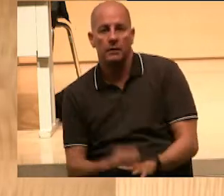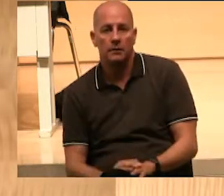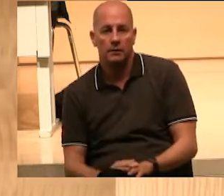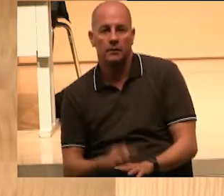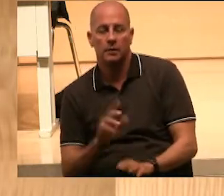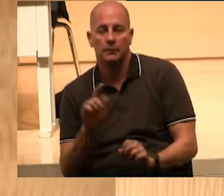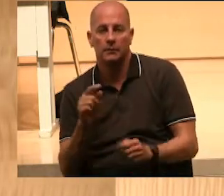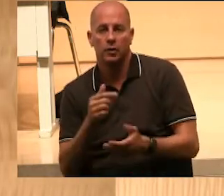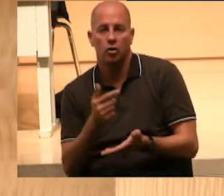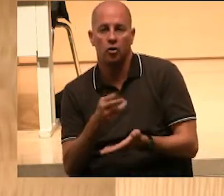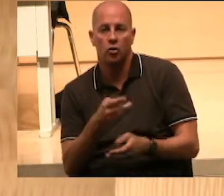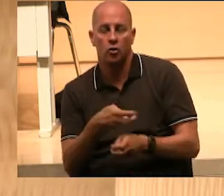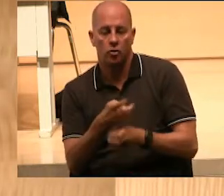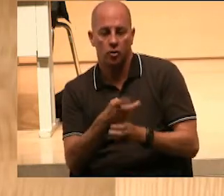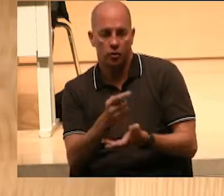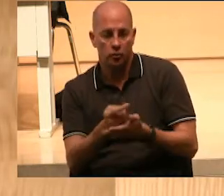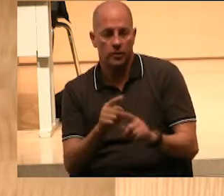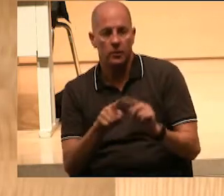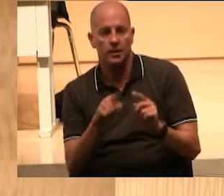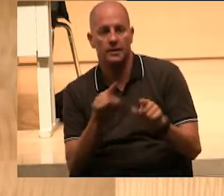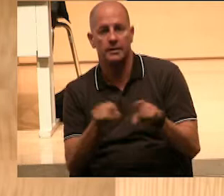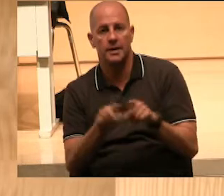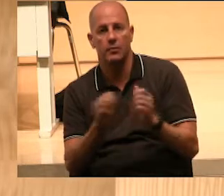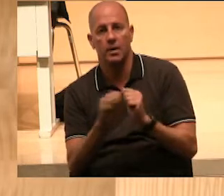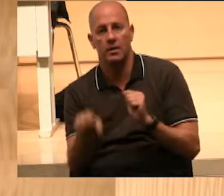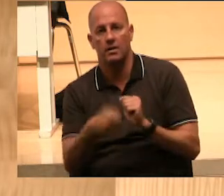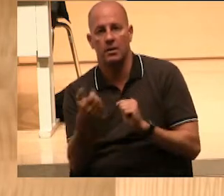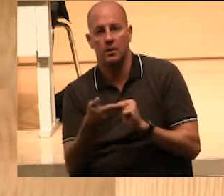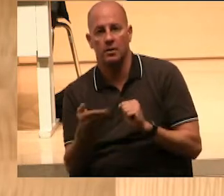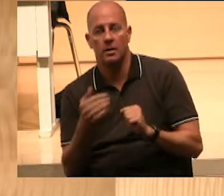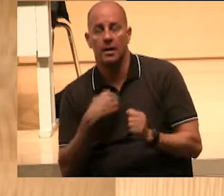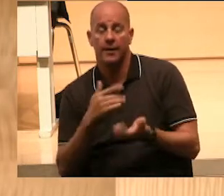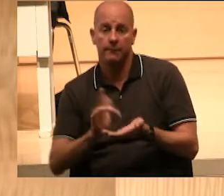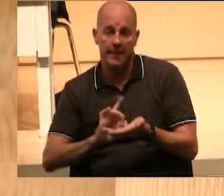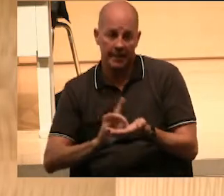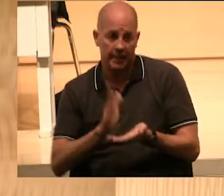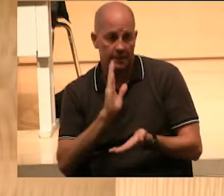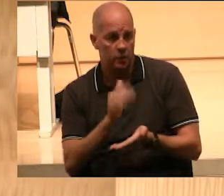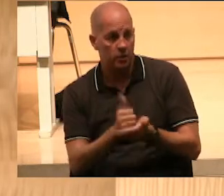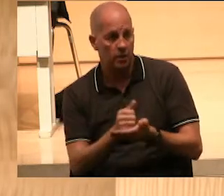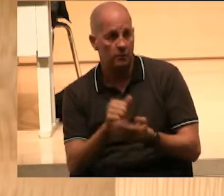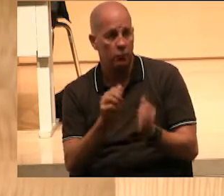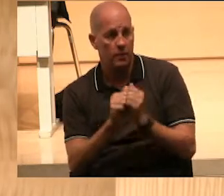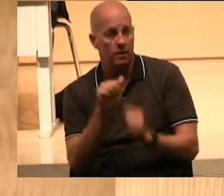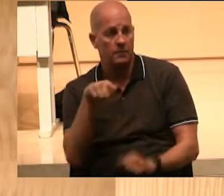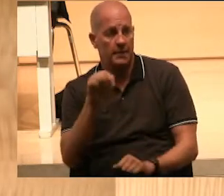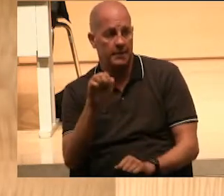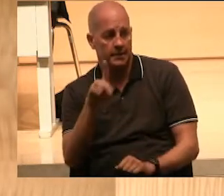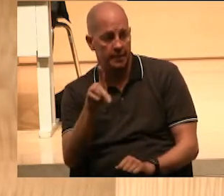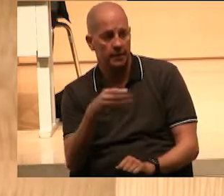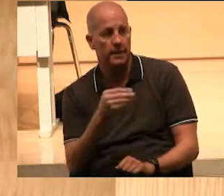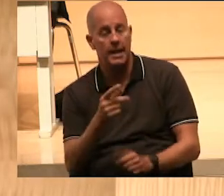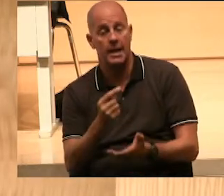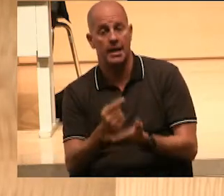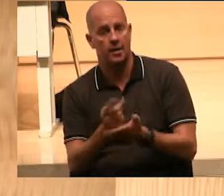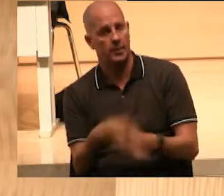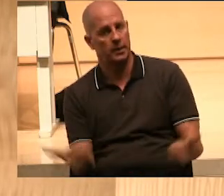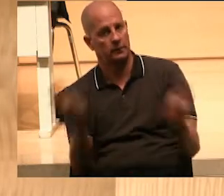home. And as with all of our illnesses, there are medications that are helpful for PTSD, and therapy is really